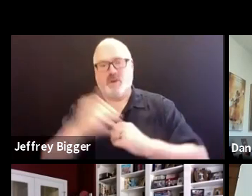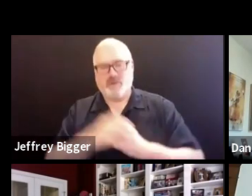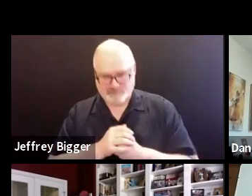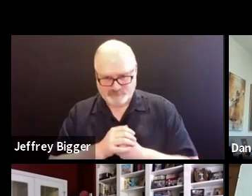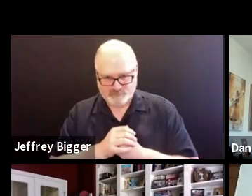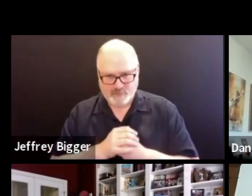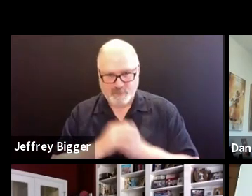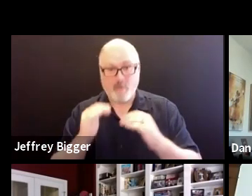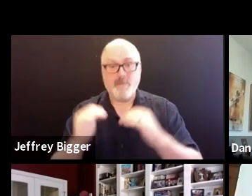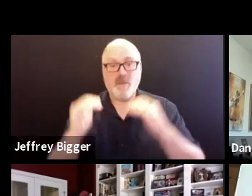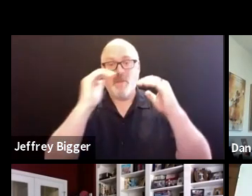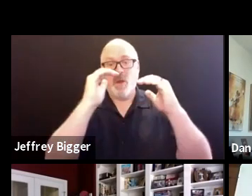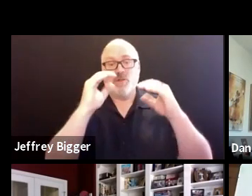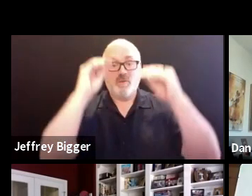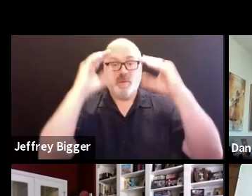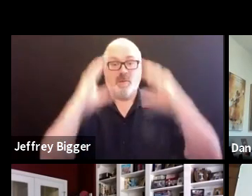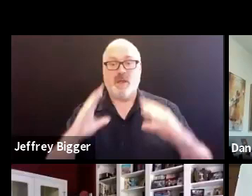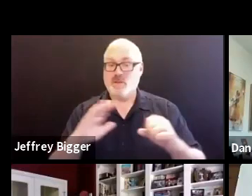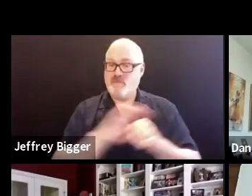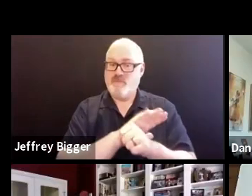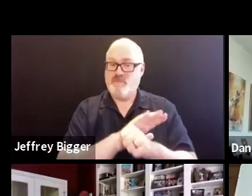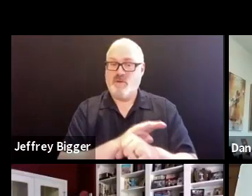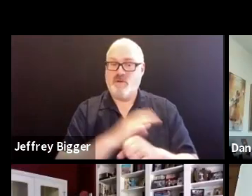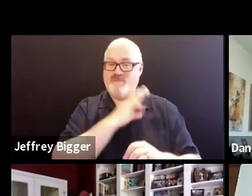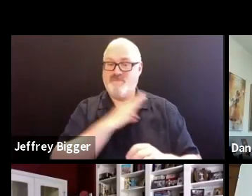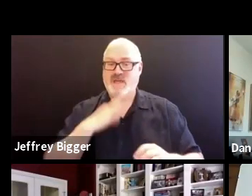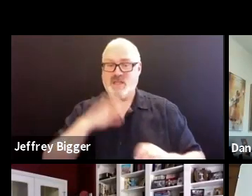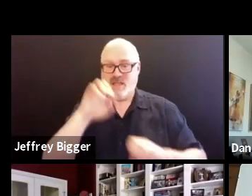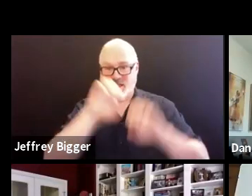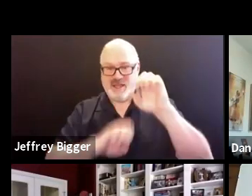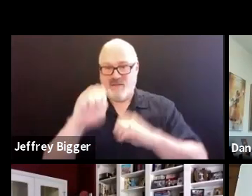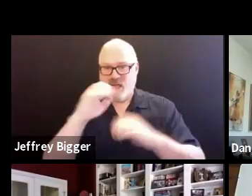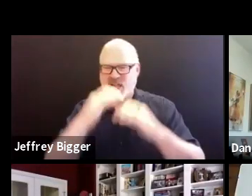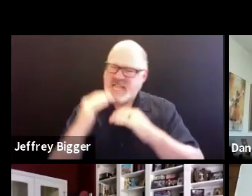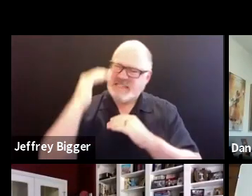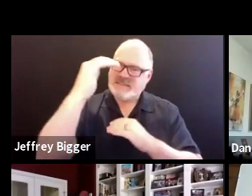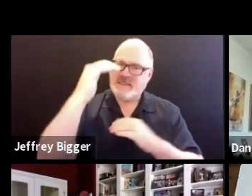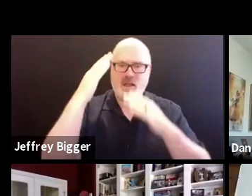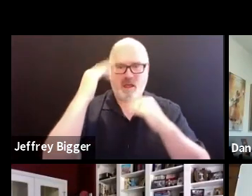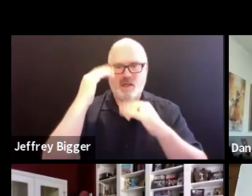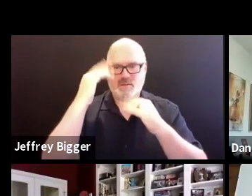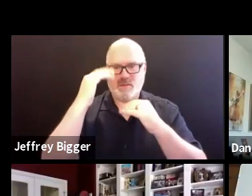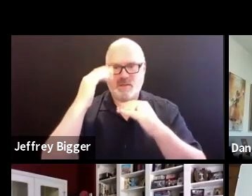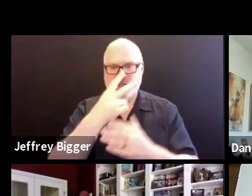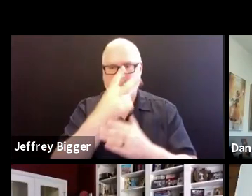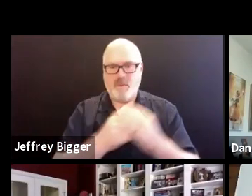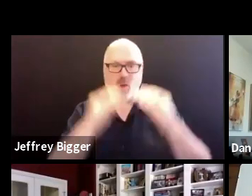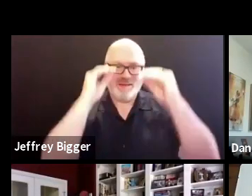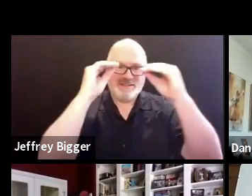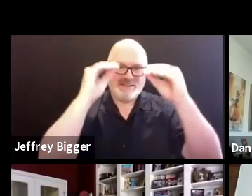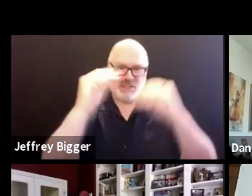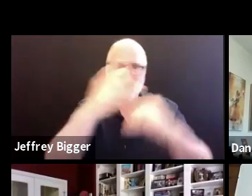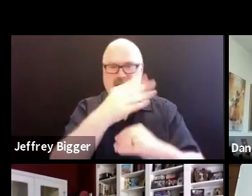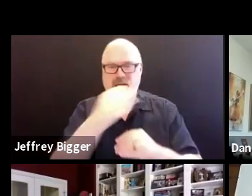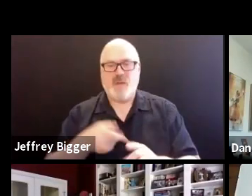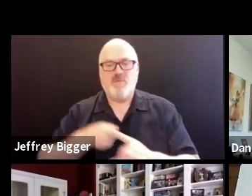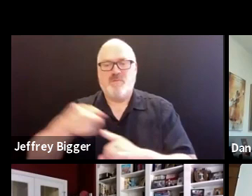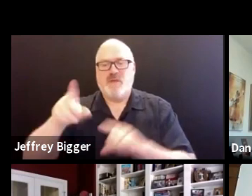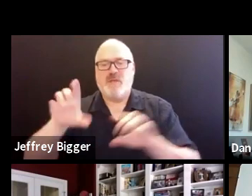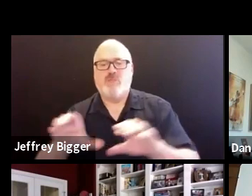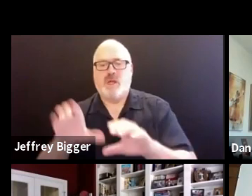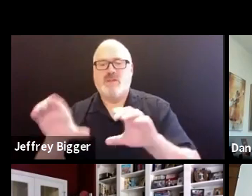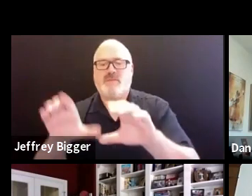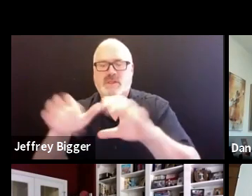for promotion to professor, faculty have to be evaluated as exceeding expectations in both teaching and professional activity.